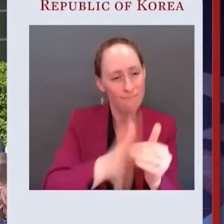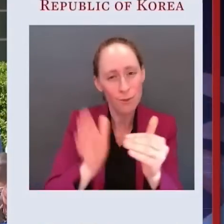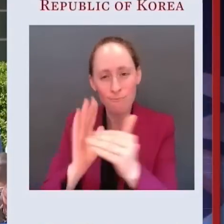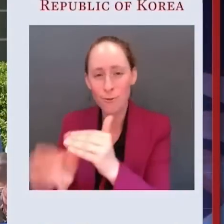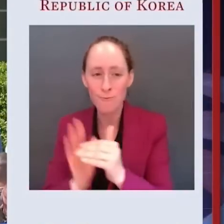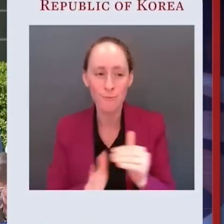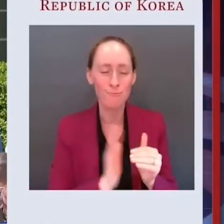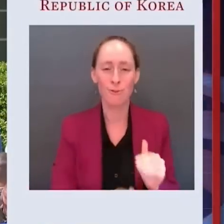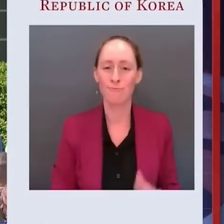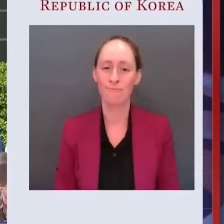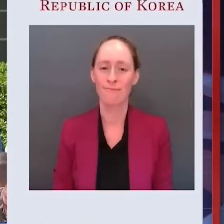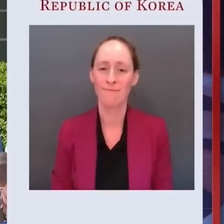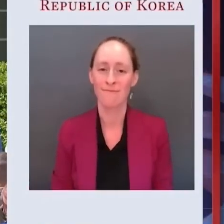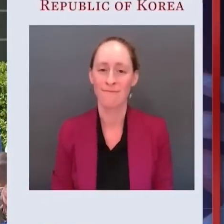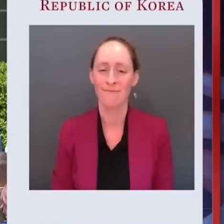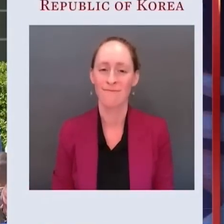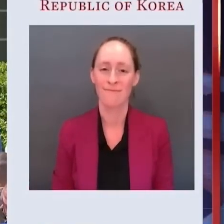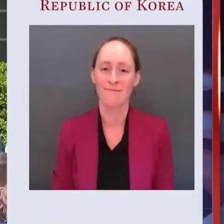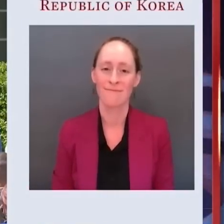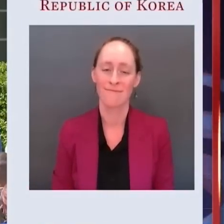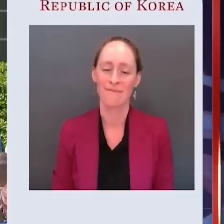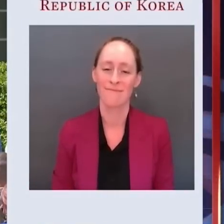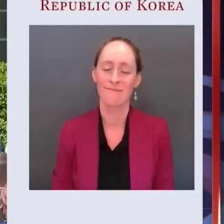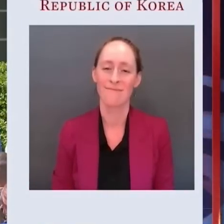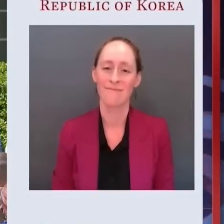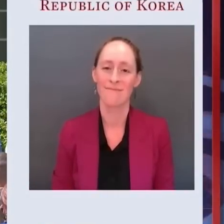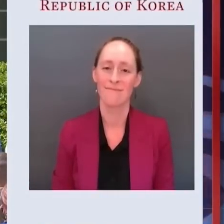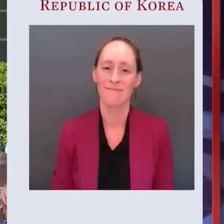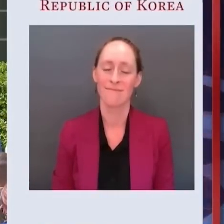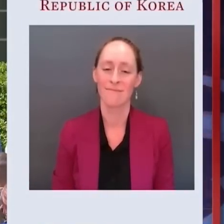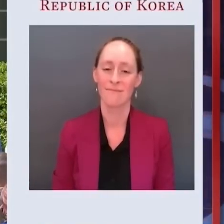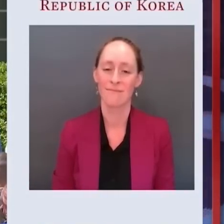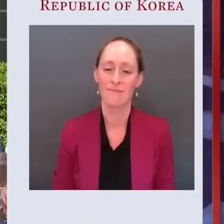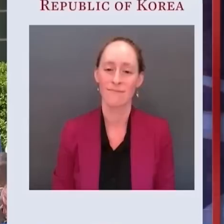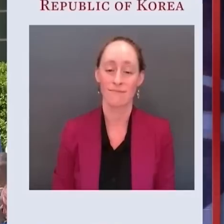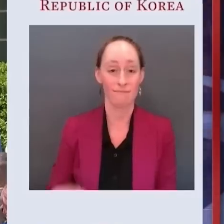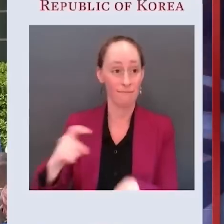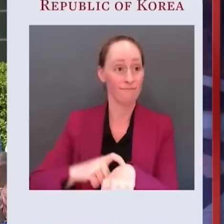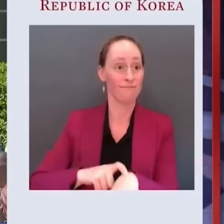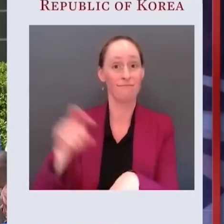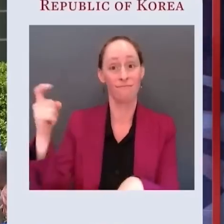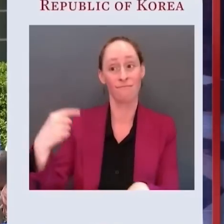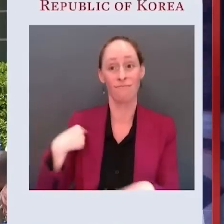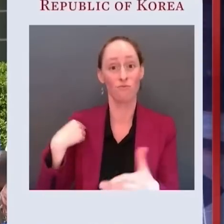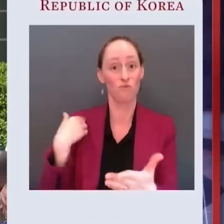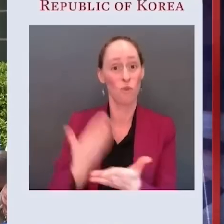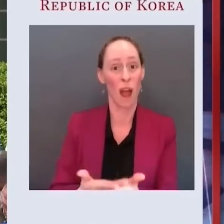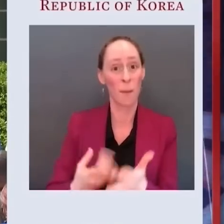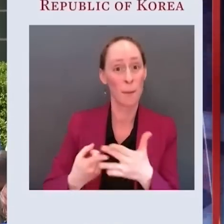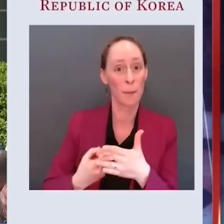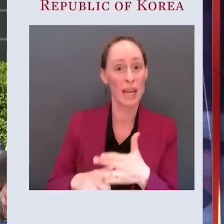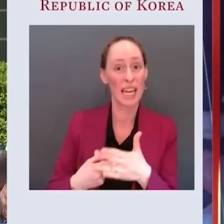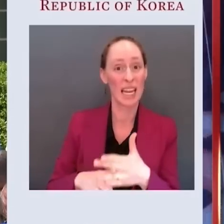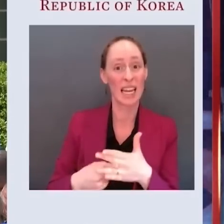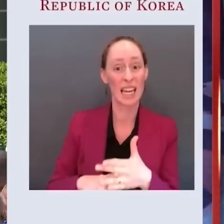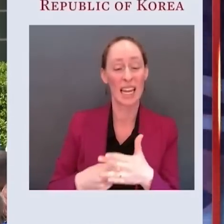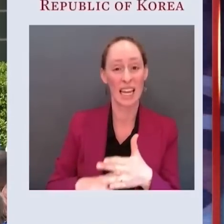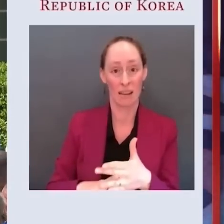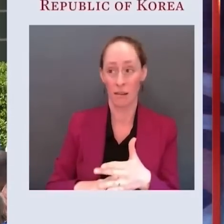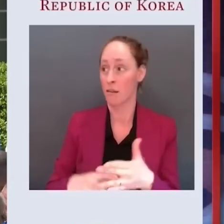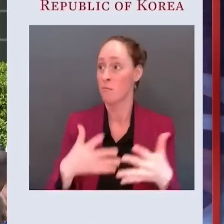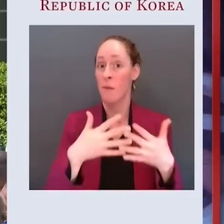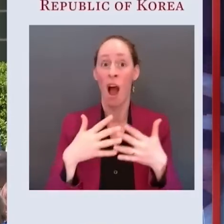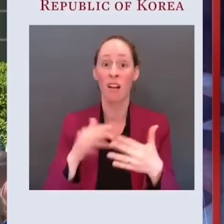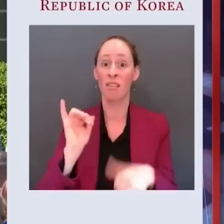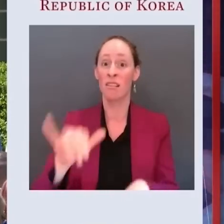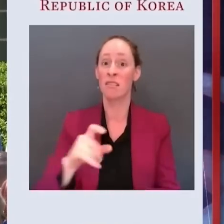I got elected. I inherited a nation in overwhelming debt at the time, number one, in the hole for the 4 years